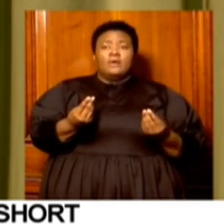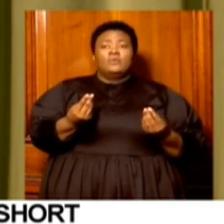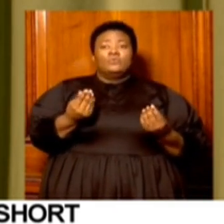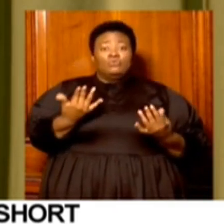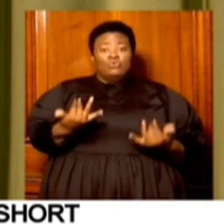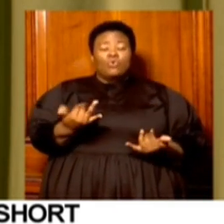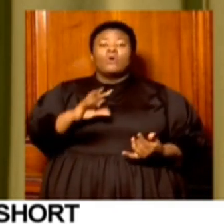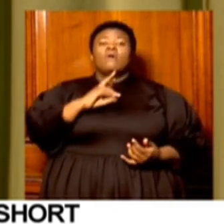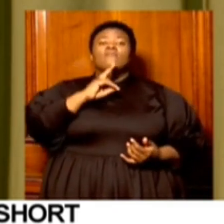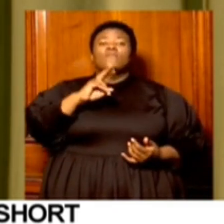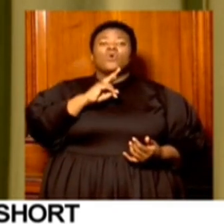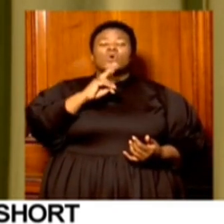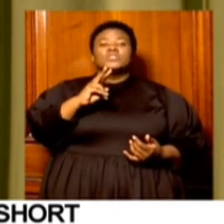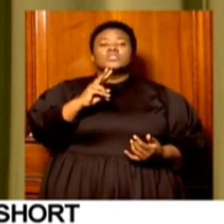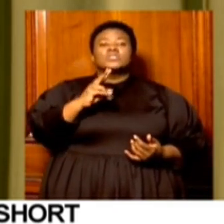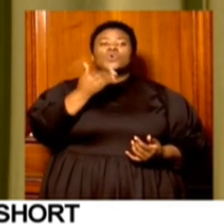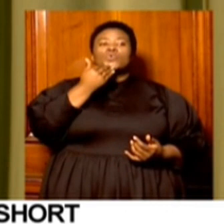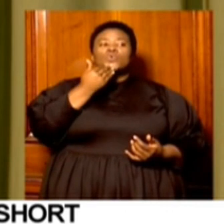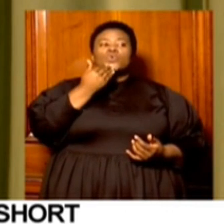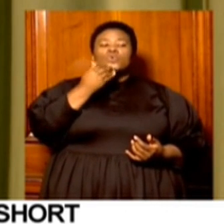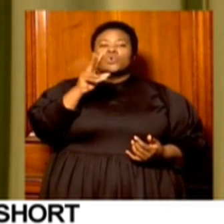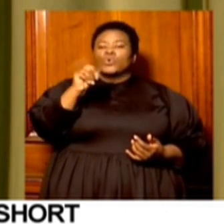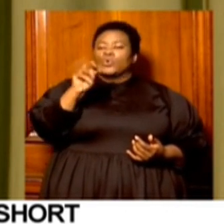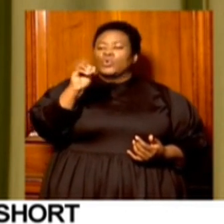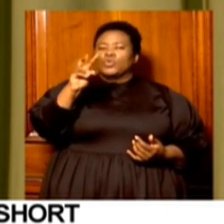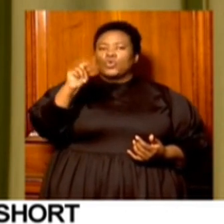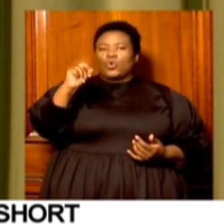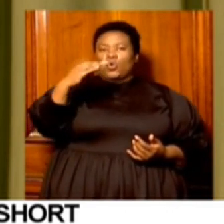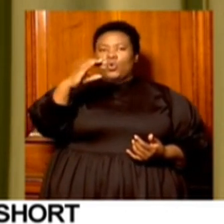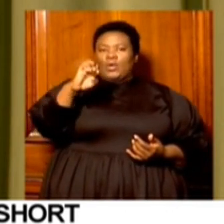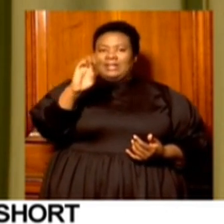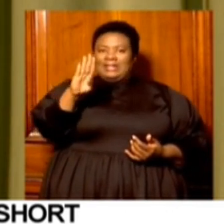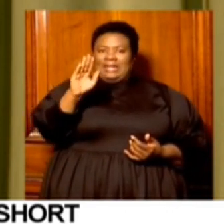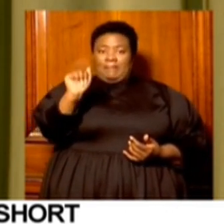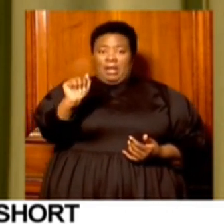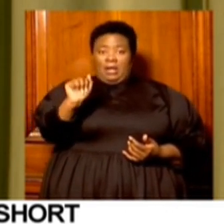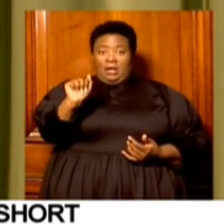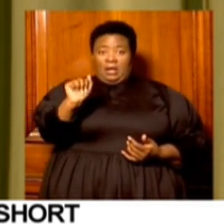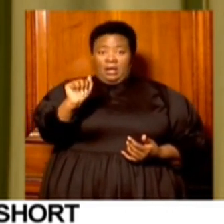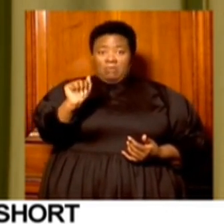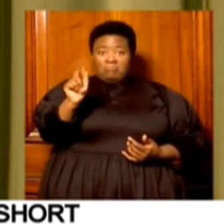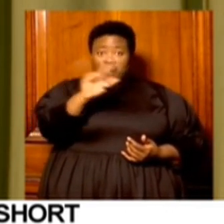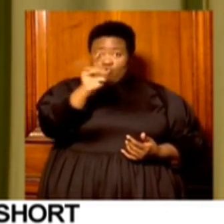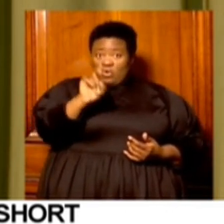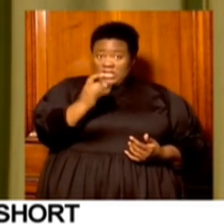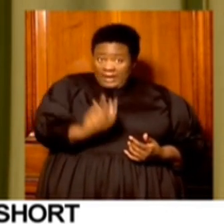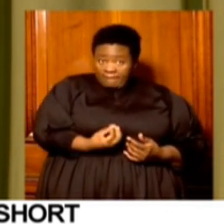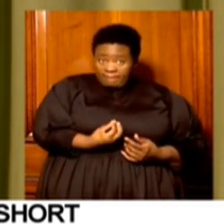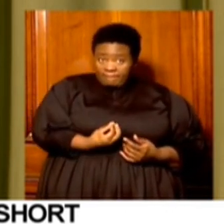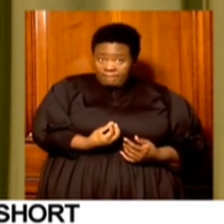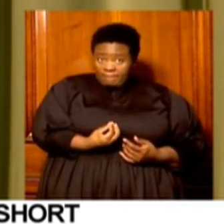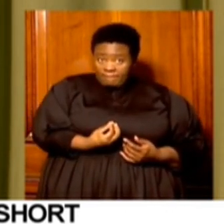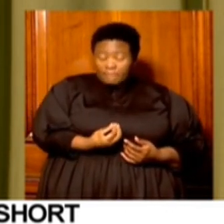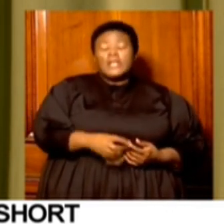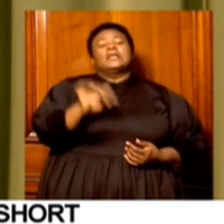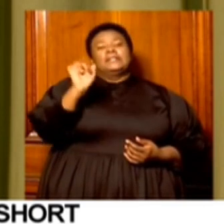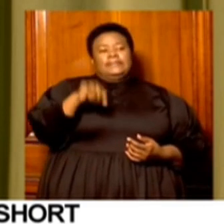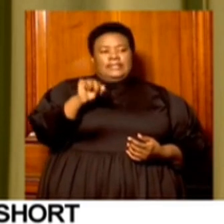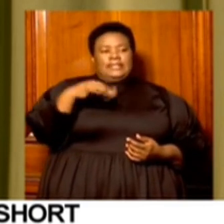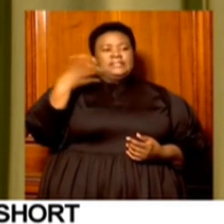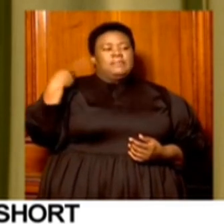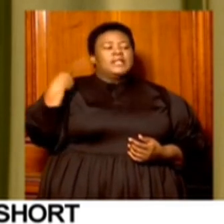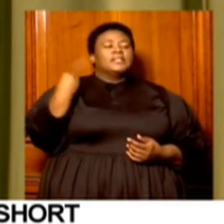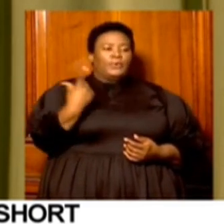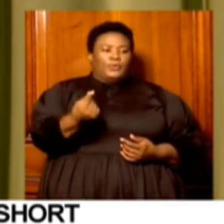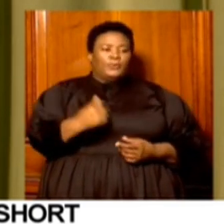WhatsApp number is Nongceba Mhlawuli. Nongceba, do we have questions now? Yes, Minister, we do.